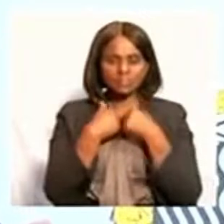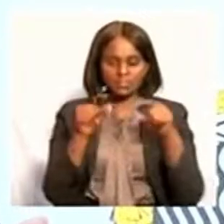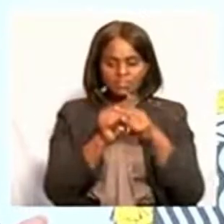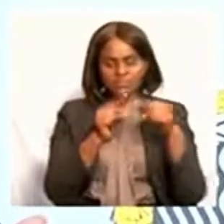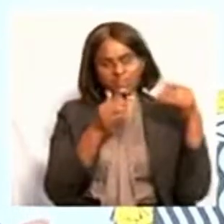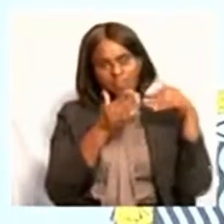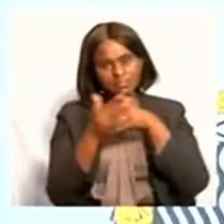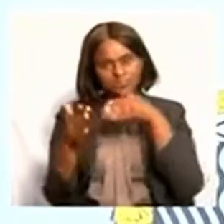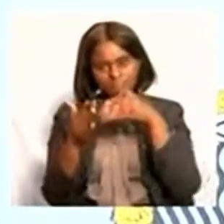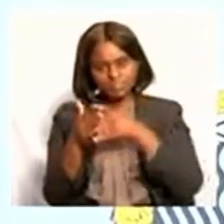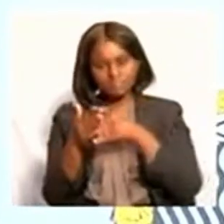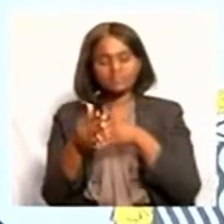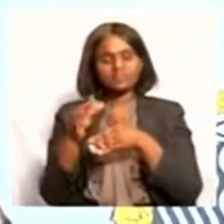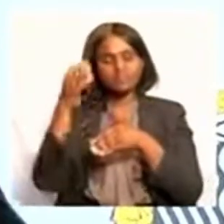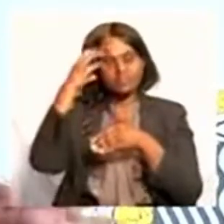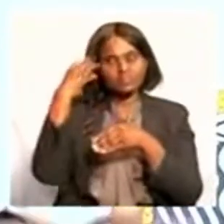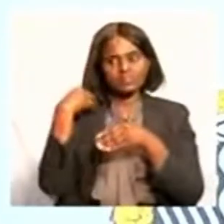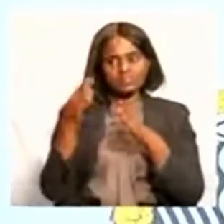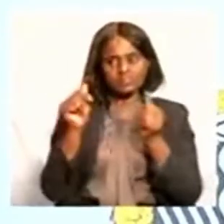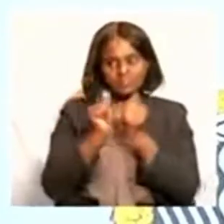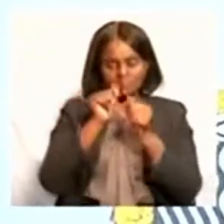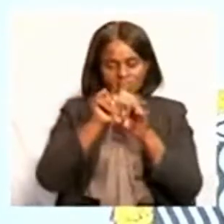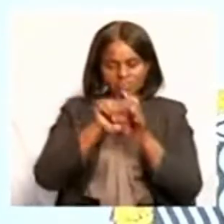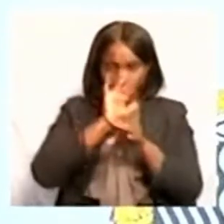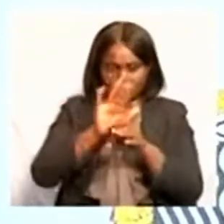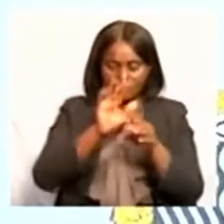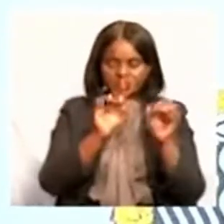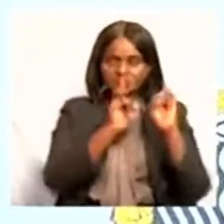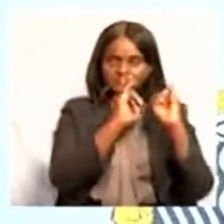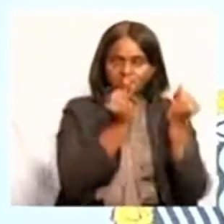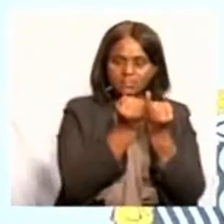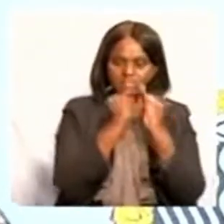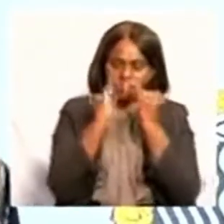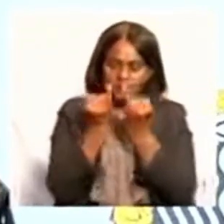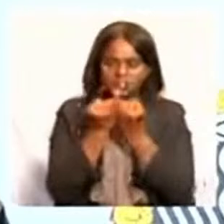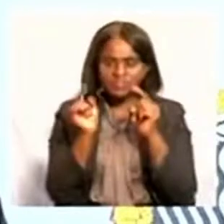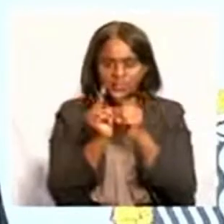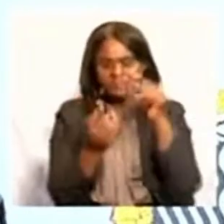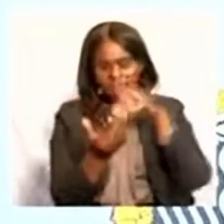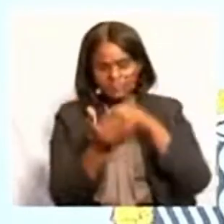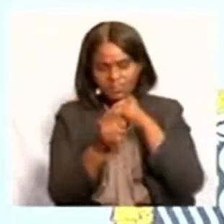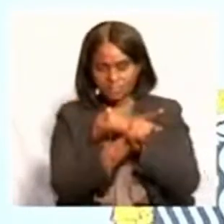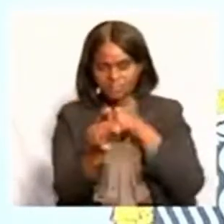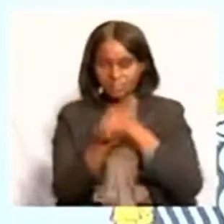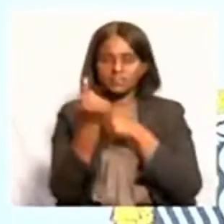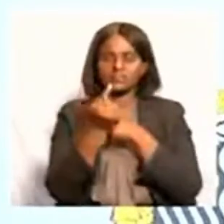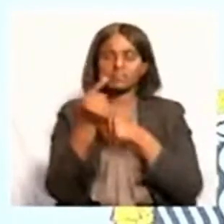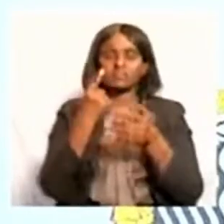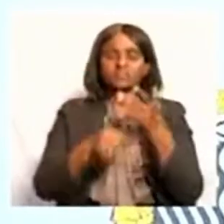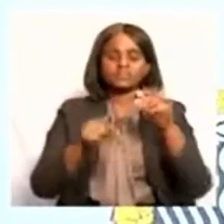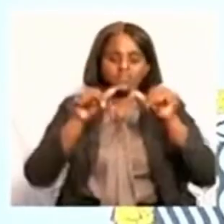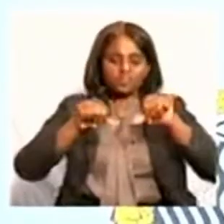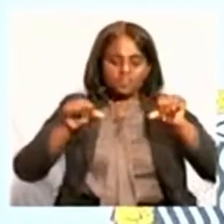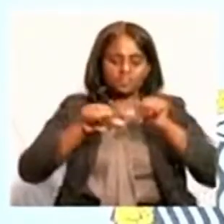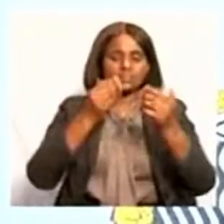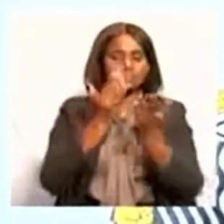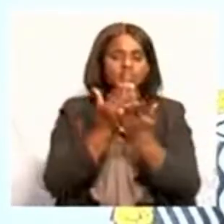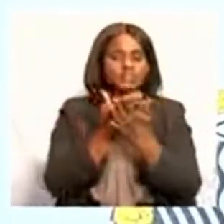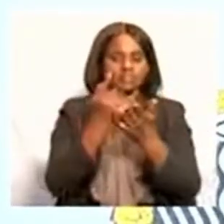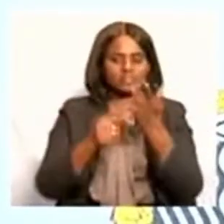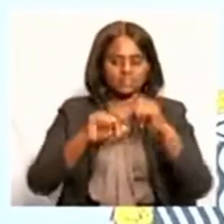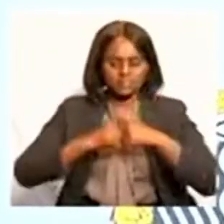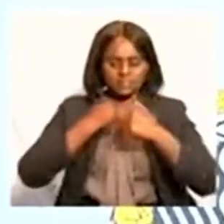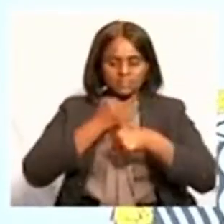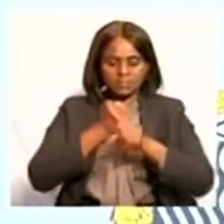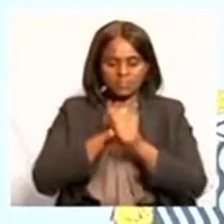against the erring officers within their respective institutions. And this is based on the audit recommendations that we